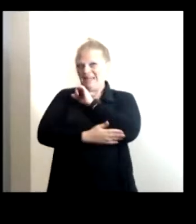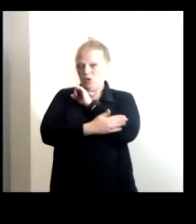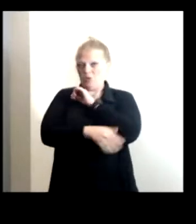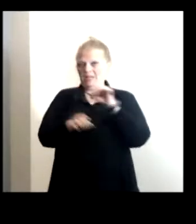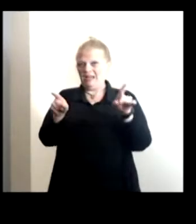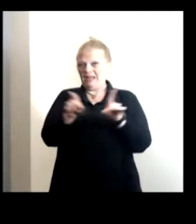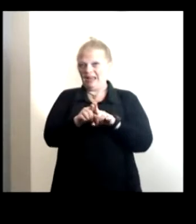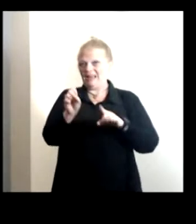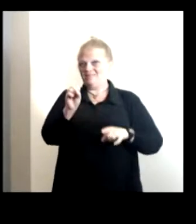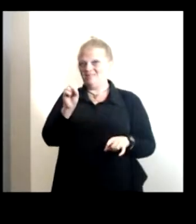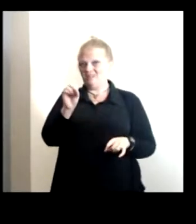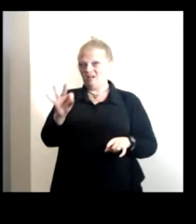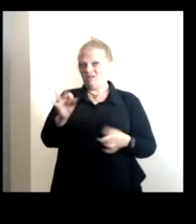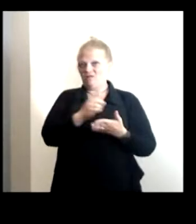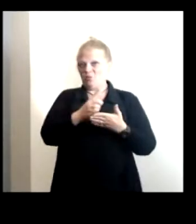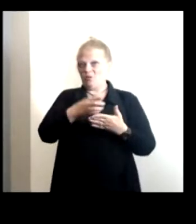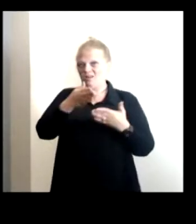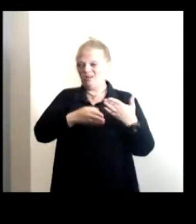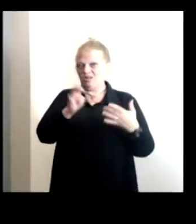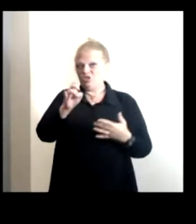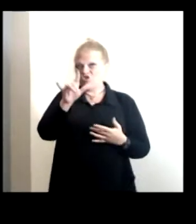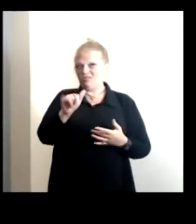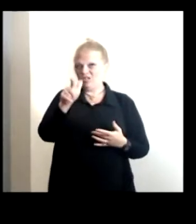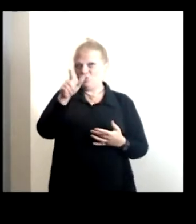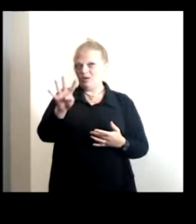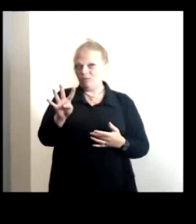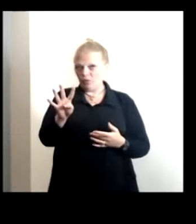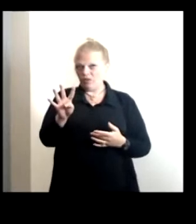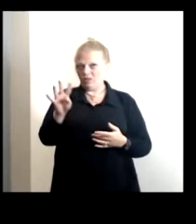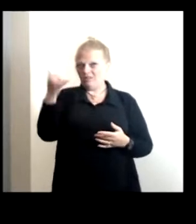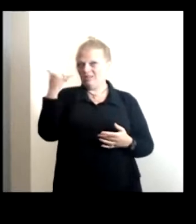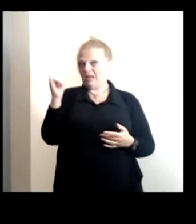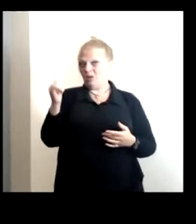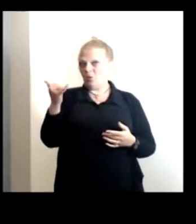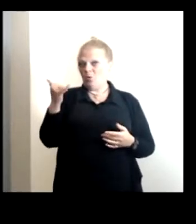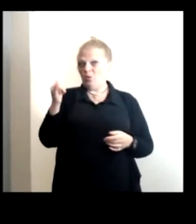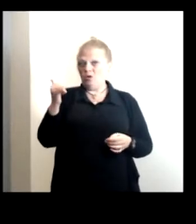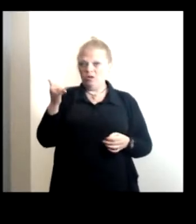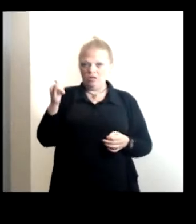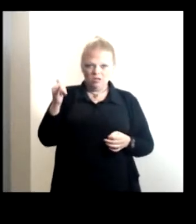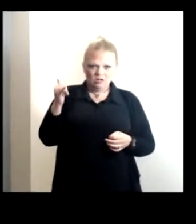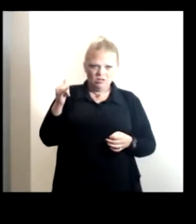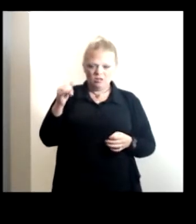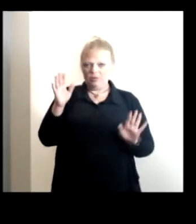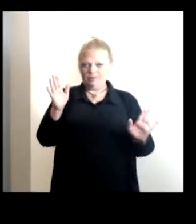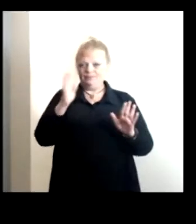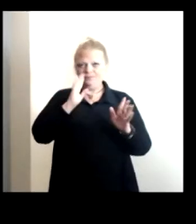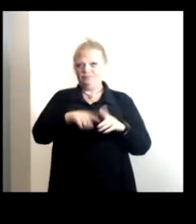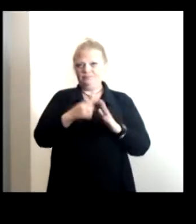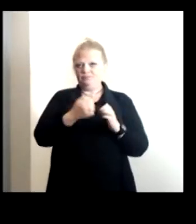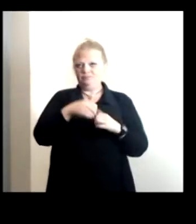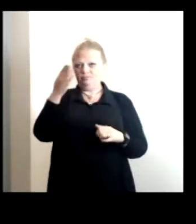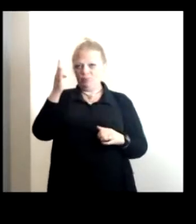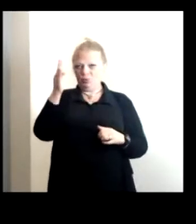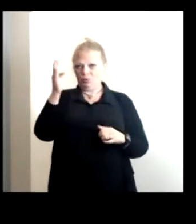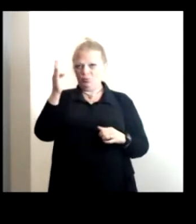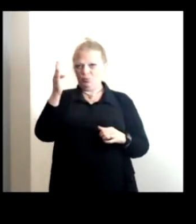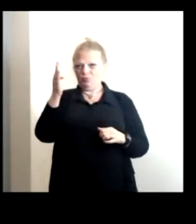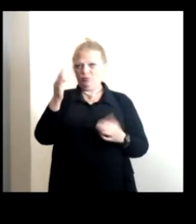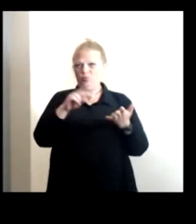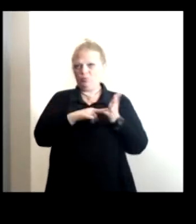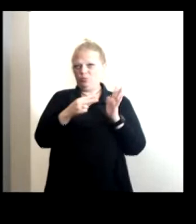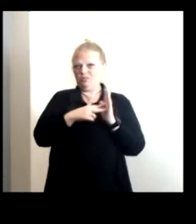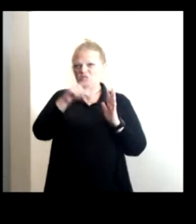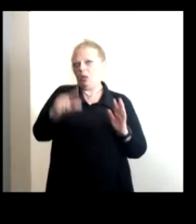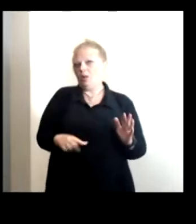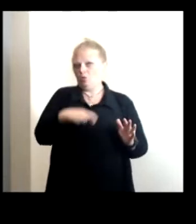the week ending July 24th. Yellow, well, blue, let's start with blue. Blue means you are